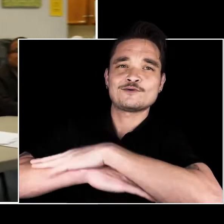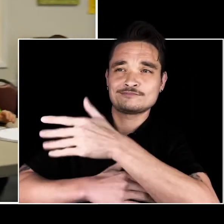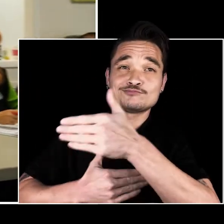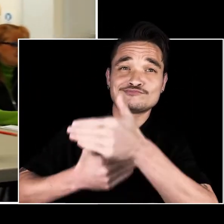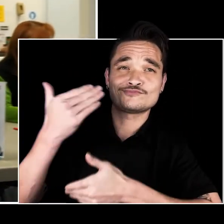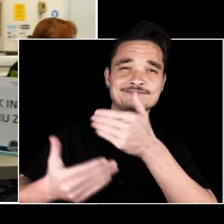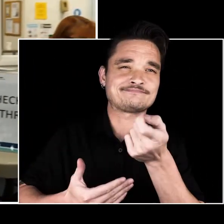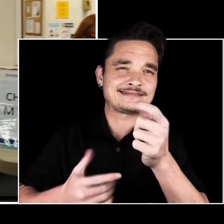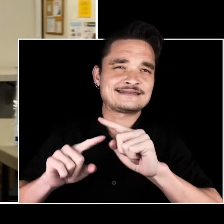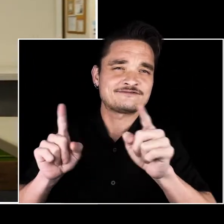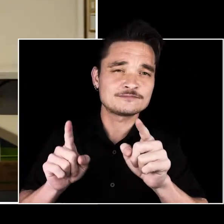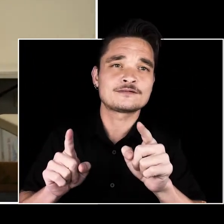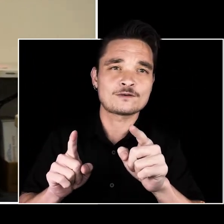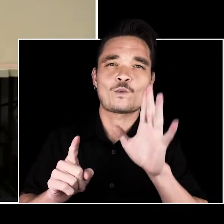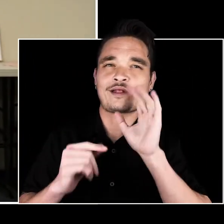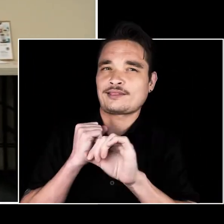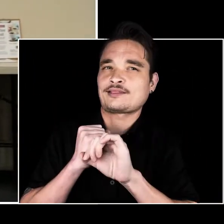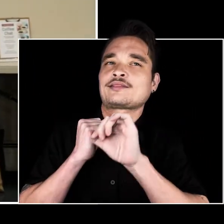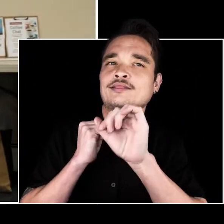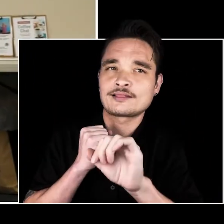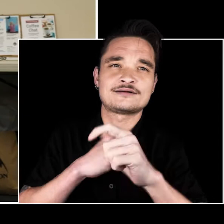take a little extra time.